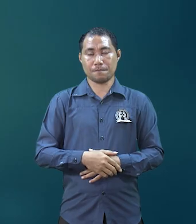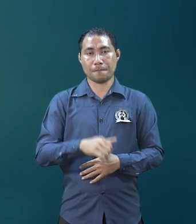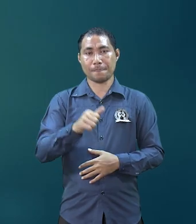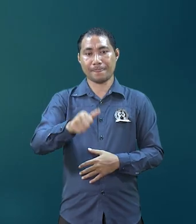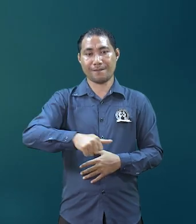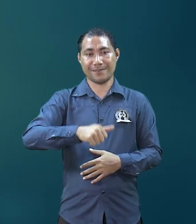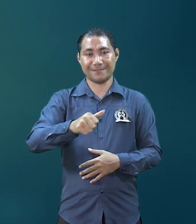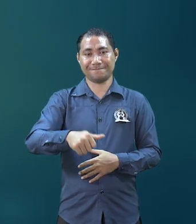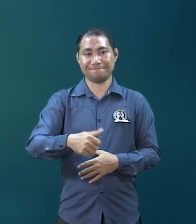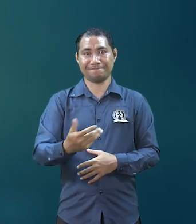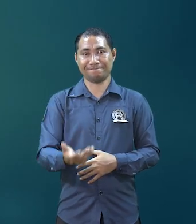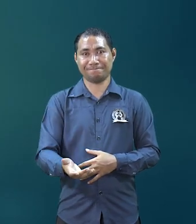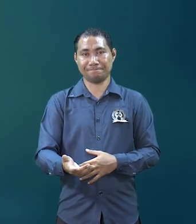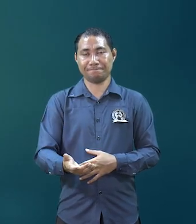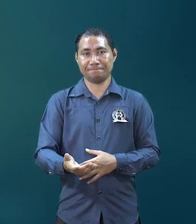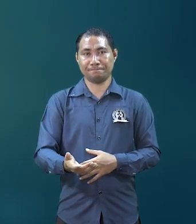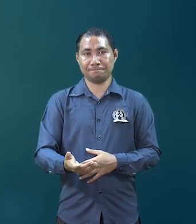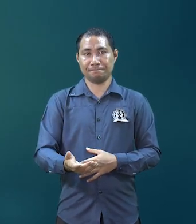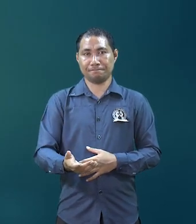All right.